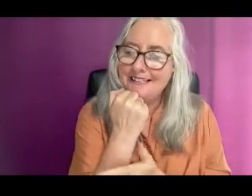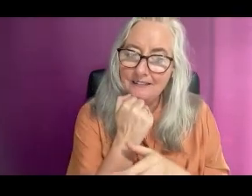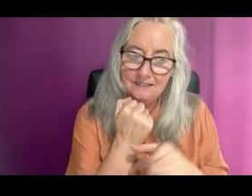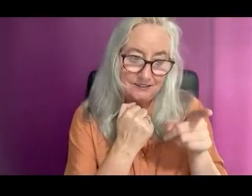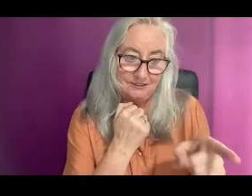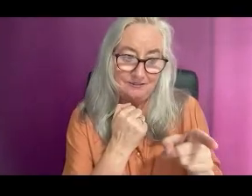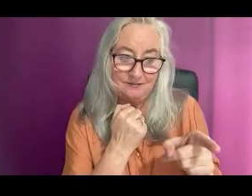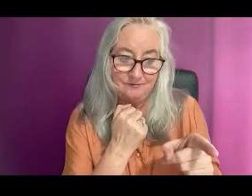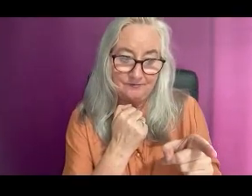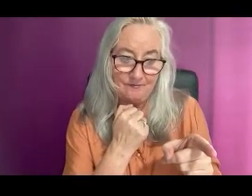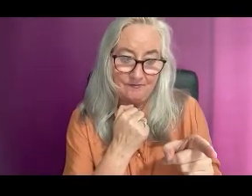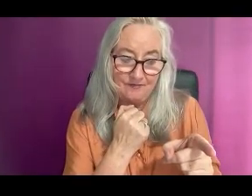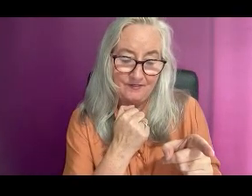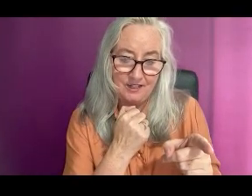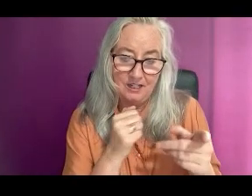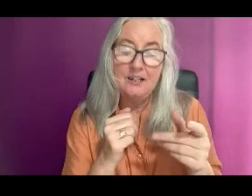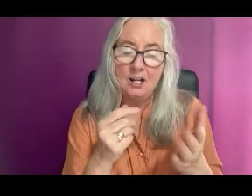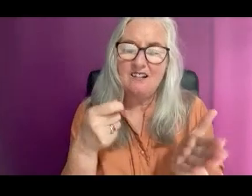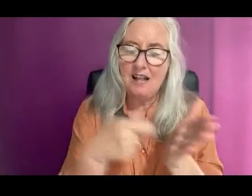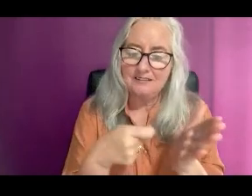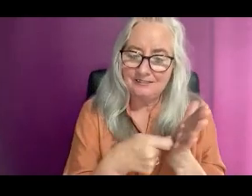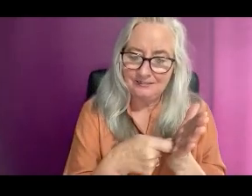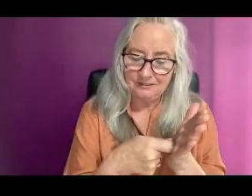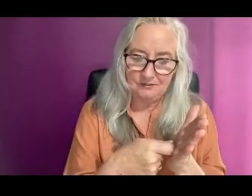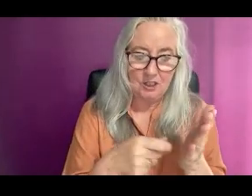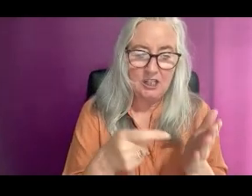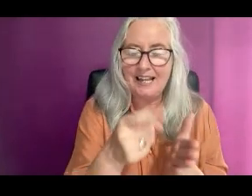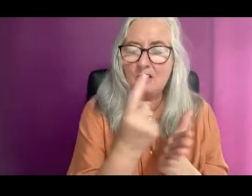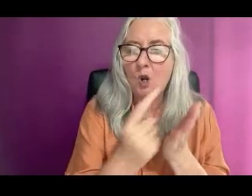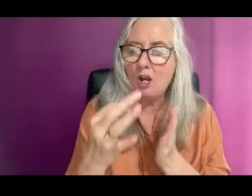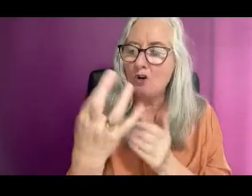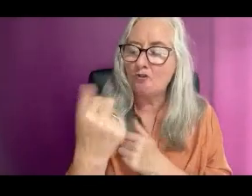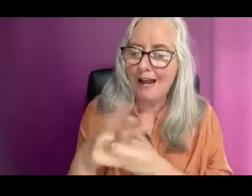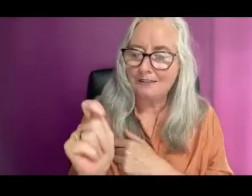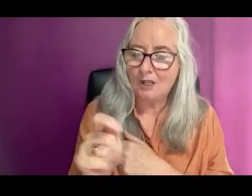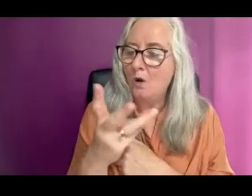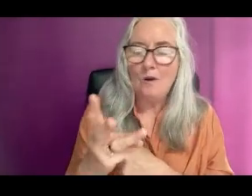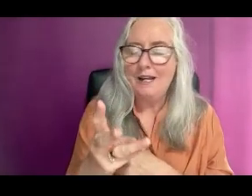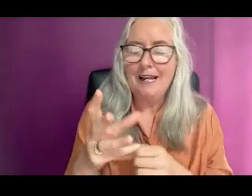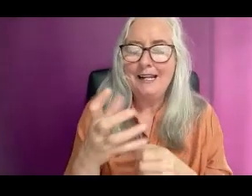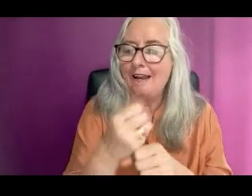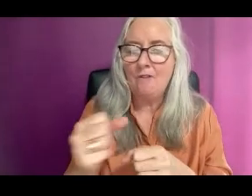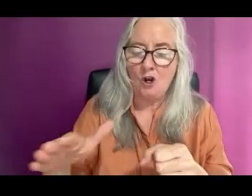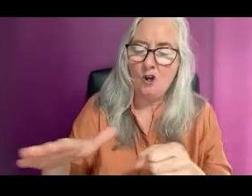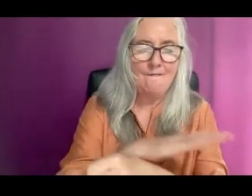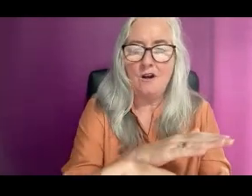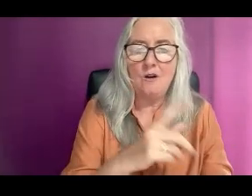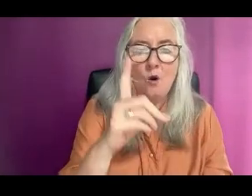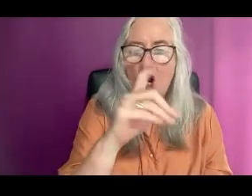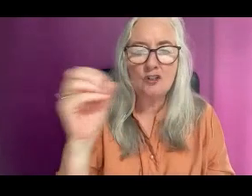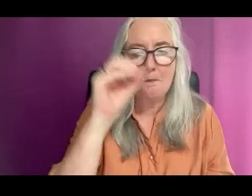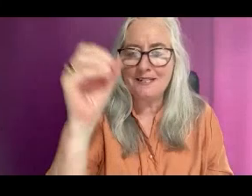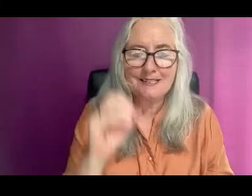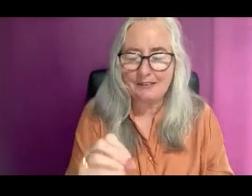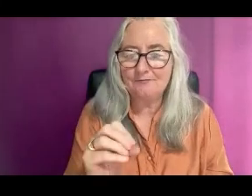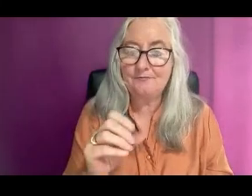the cost. So it's also the only grant where it will never cover 100% of the costs. It will either